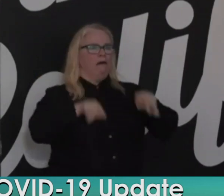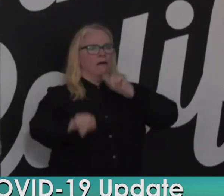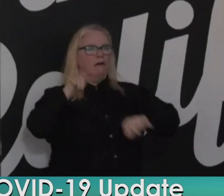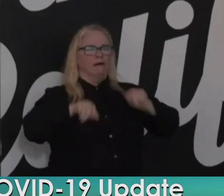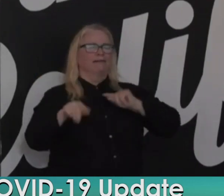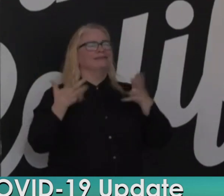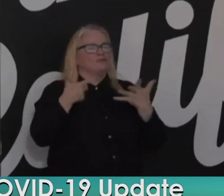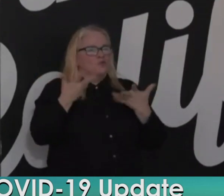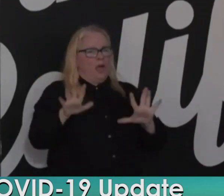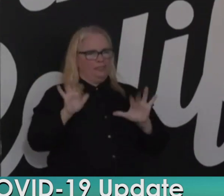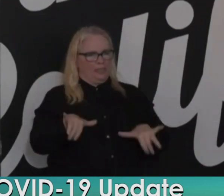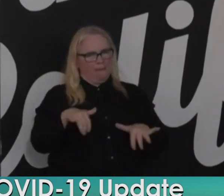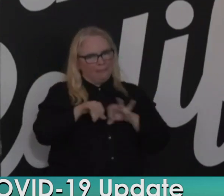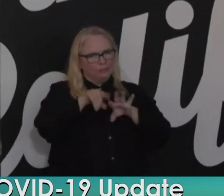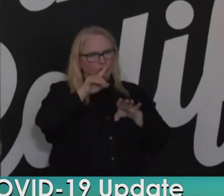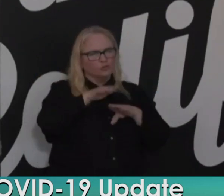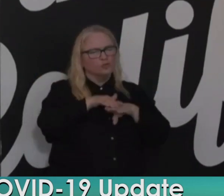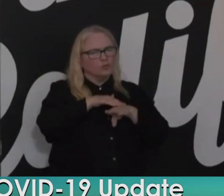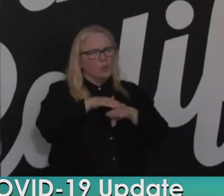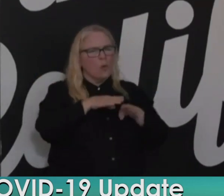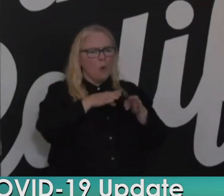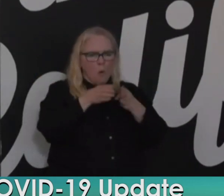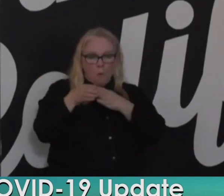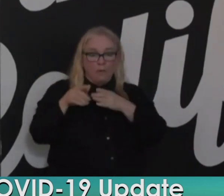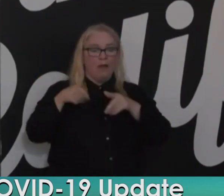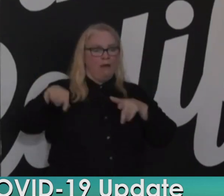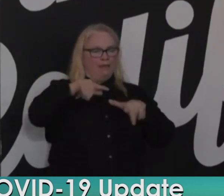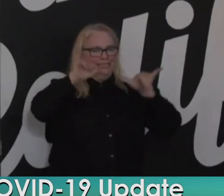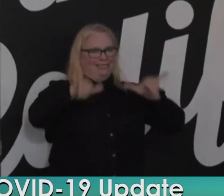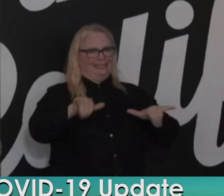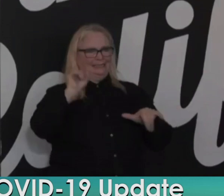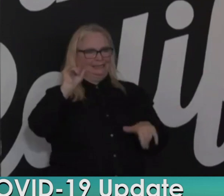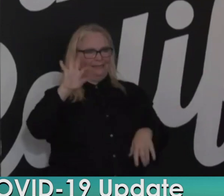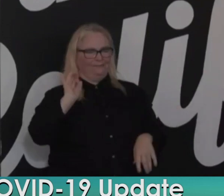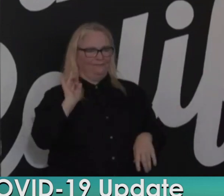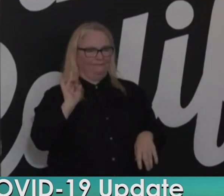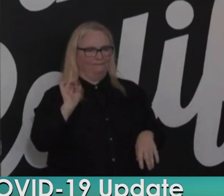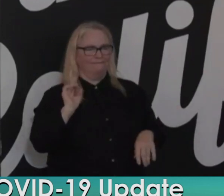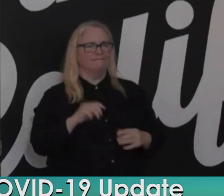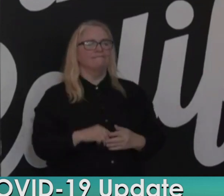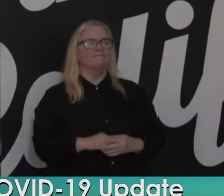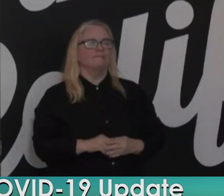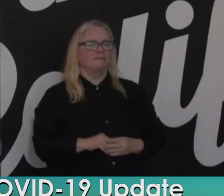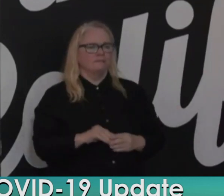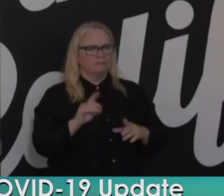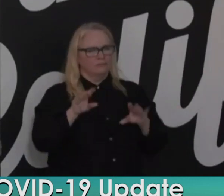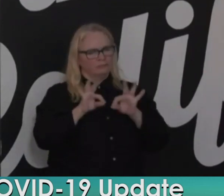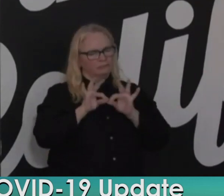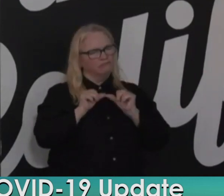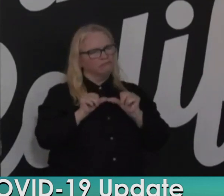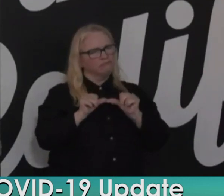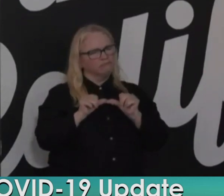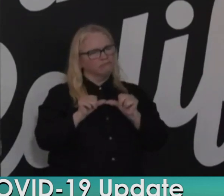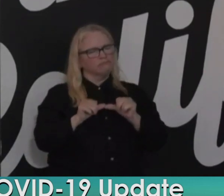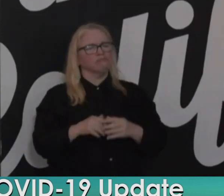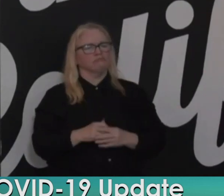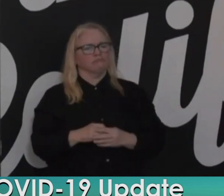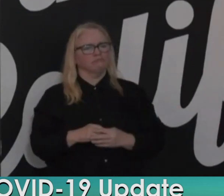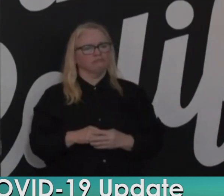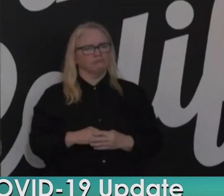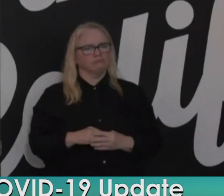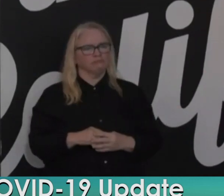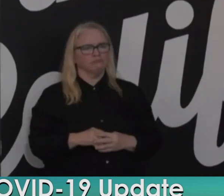long way of just repeating a mantra. We have to maintain the core construct of